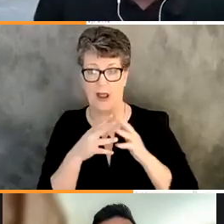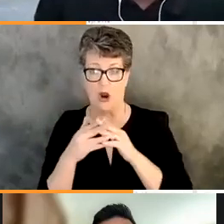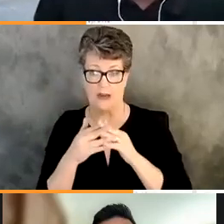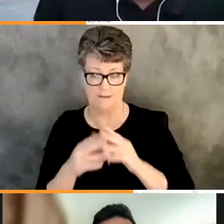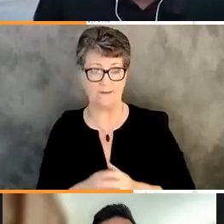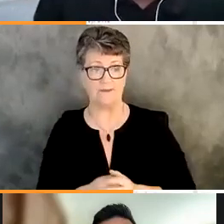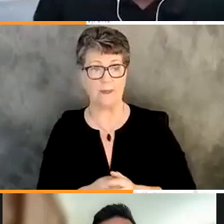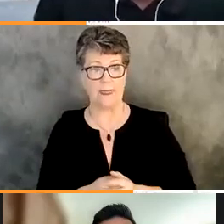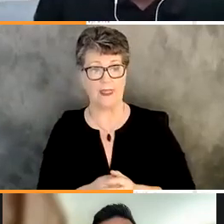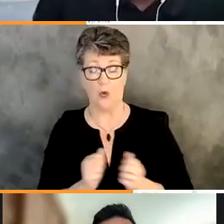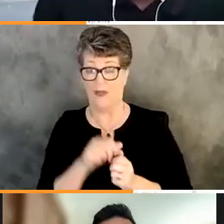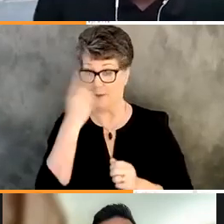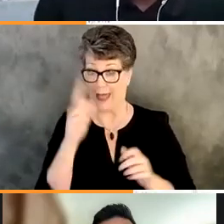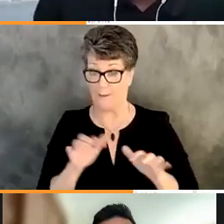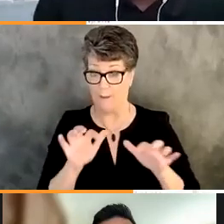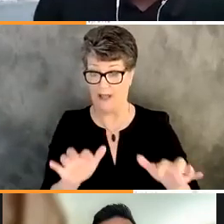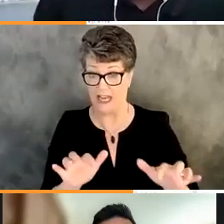the Black population is